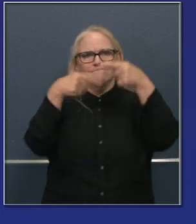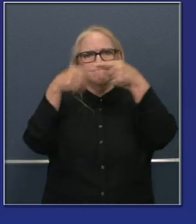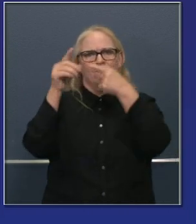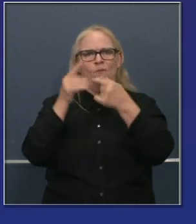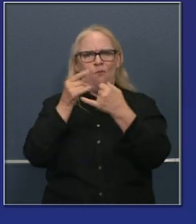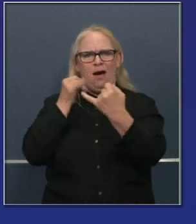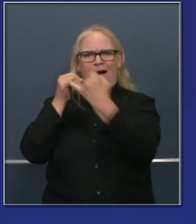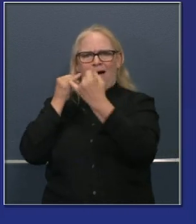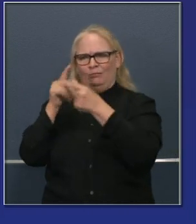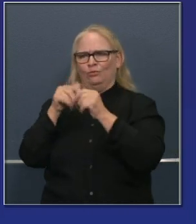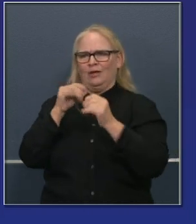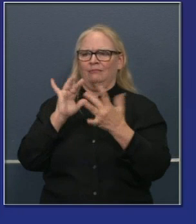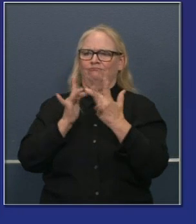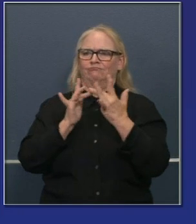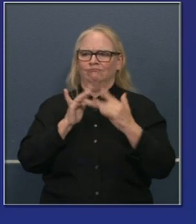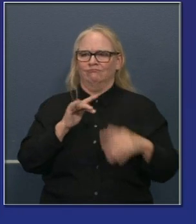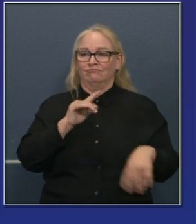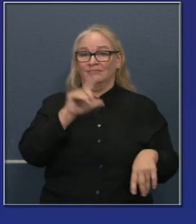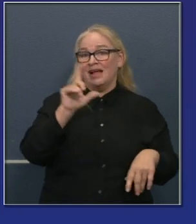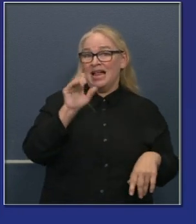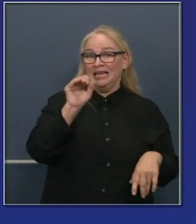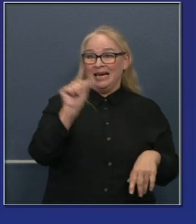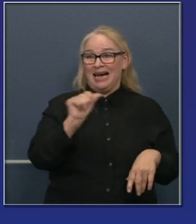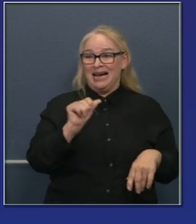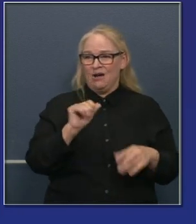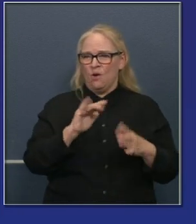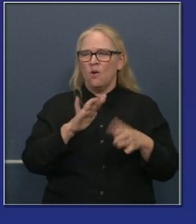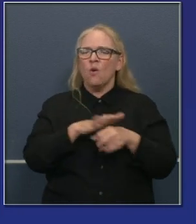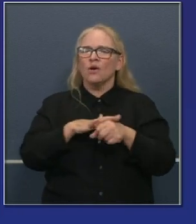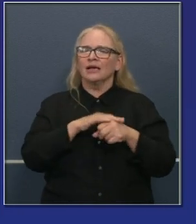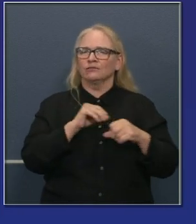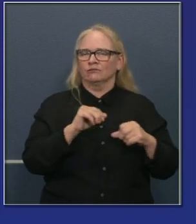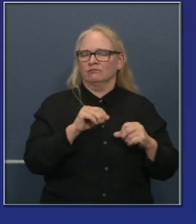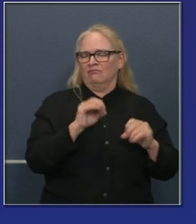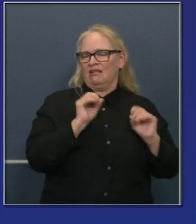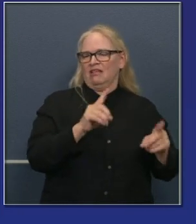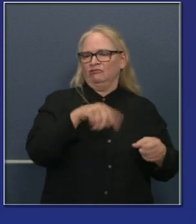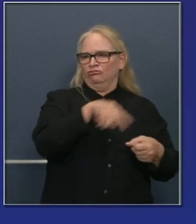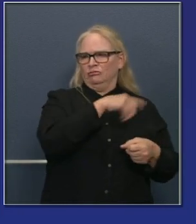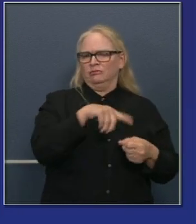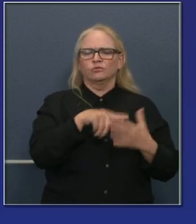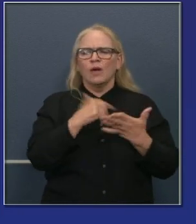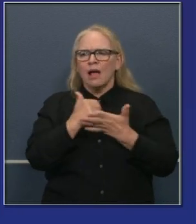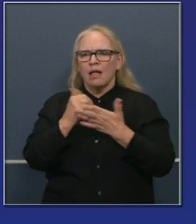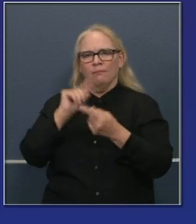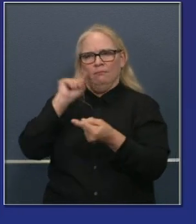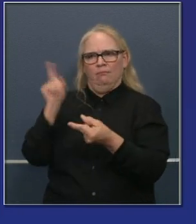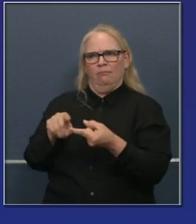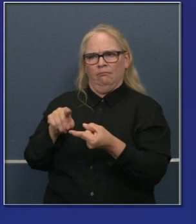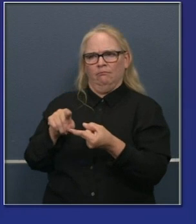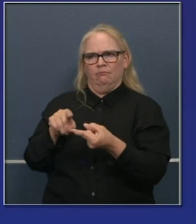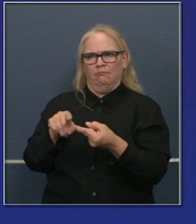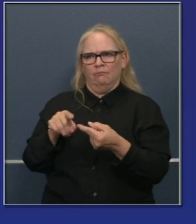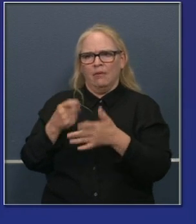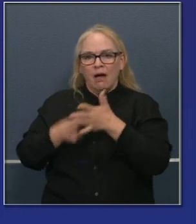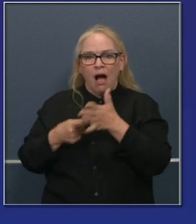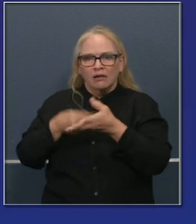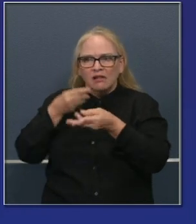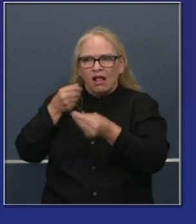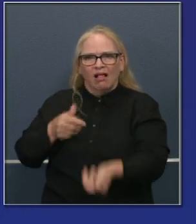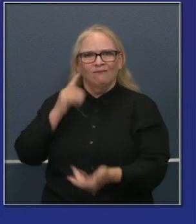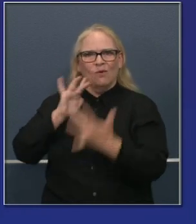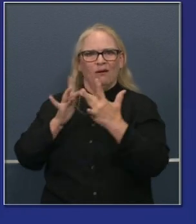call LEAs, these local education authorities, to cut the costs of connectivity and devices in